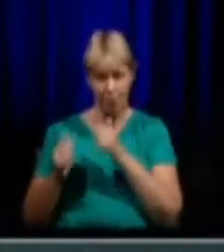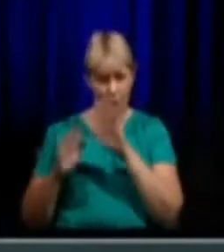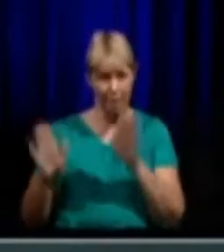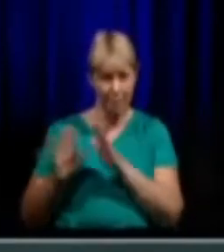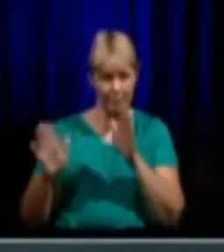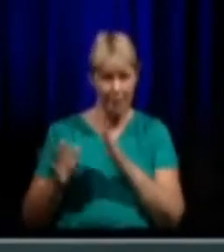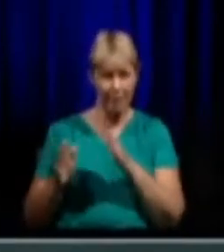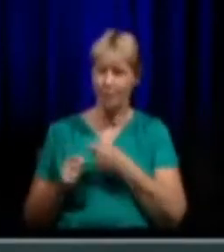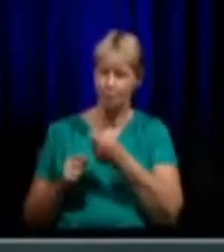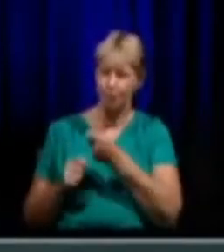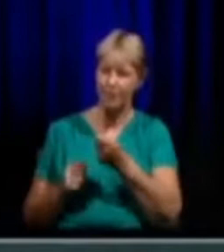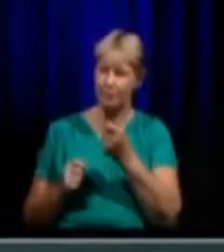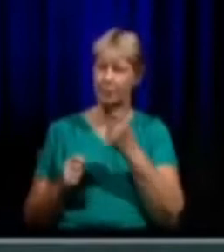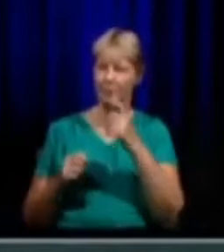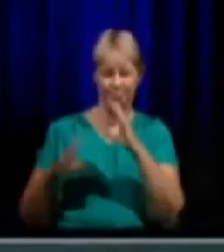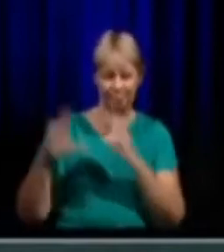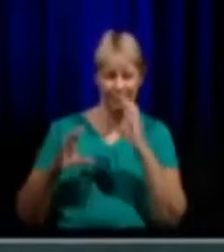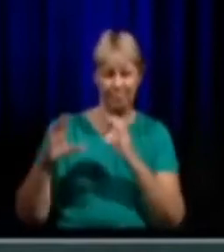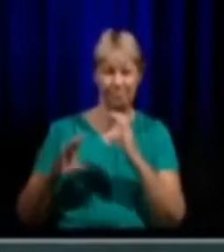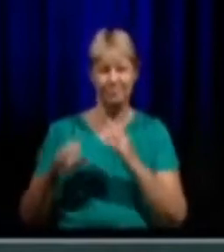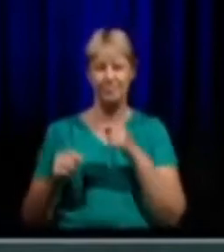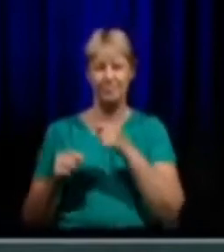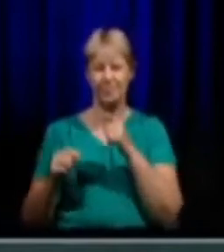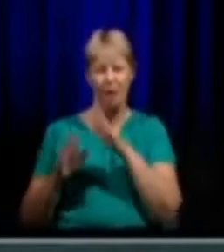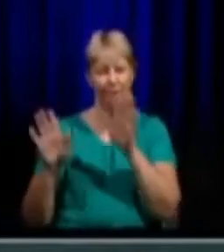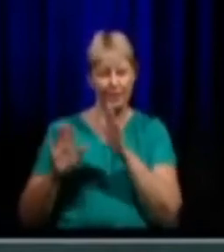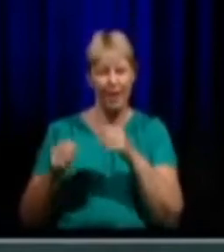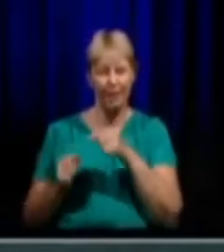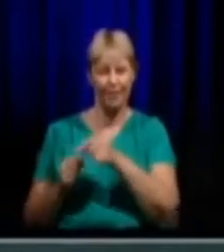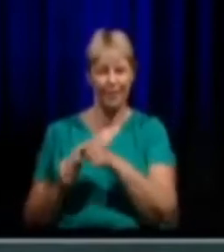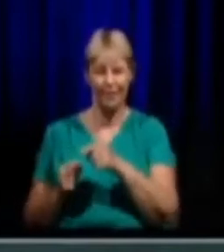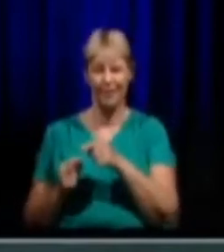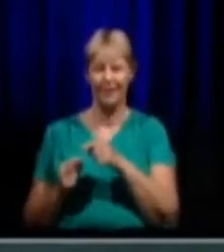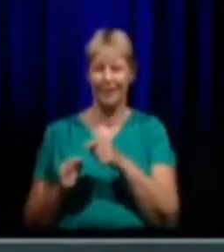and we should see all the amazing things over there. Honestly, it's constant, isn't it, Carl?